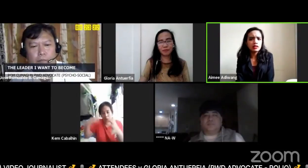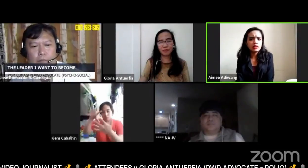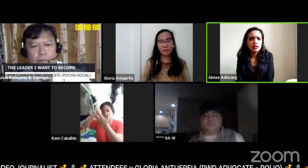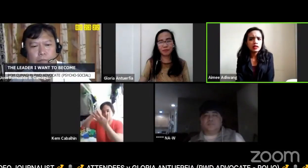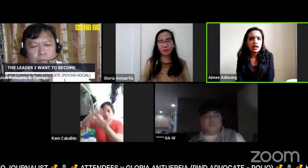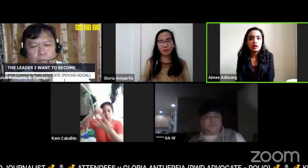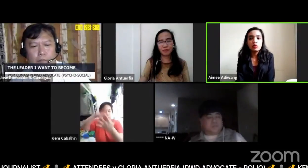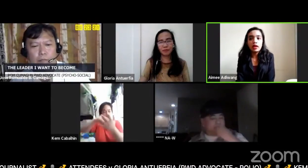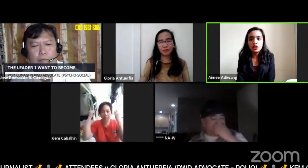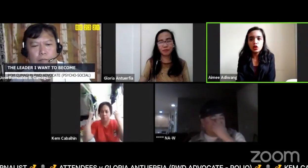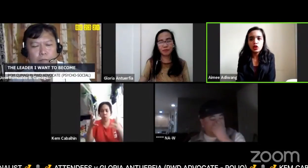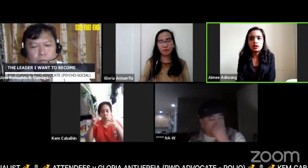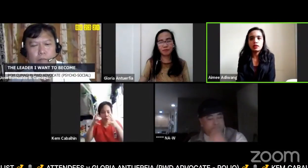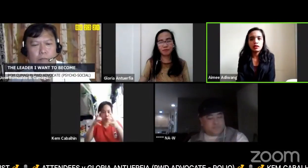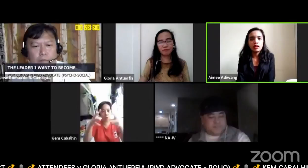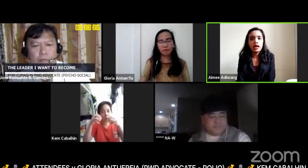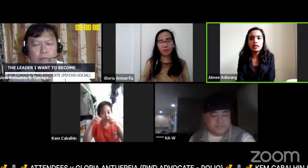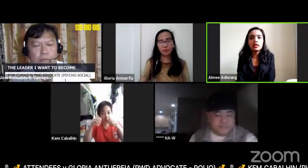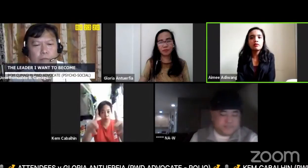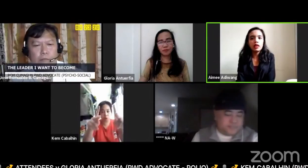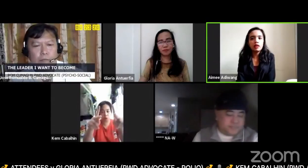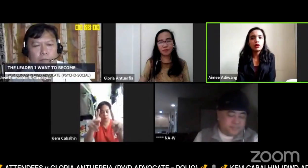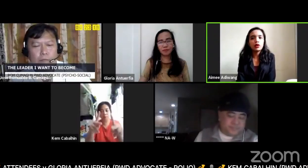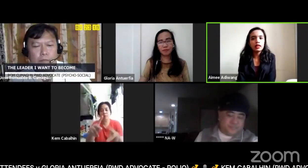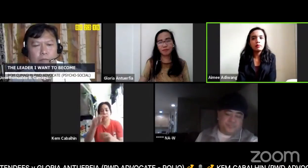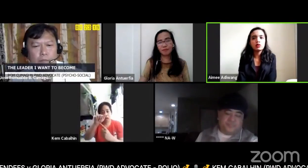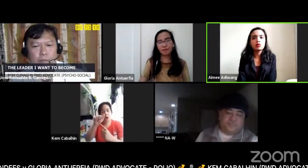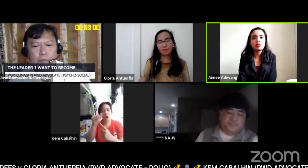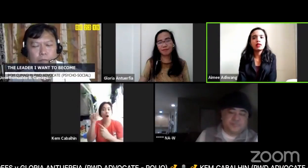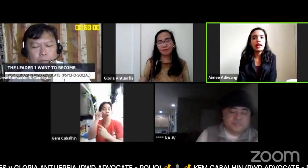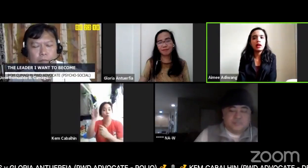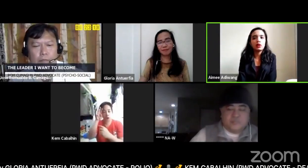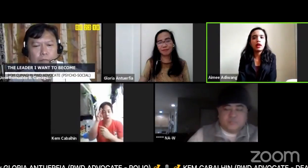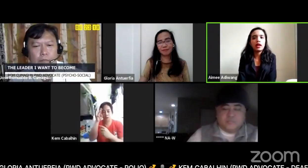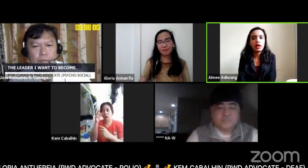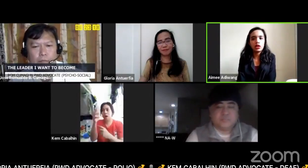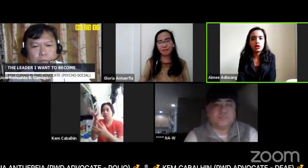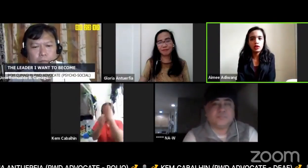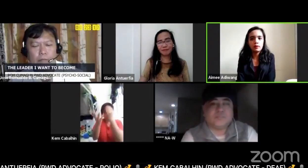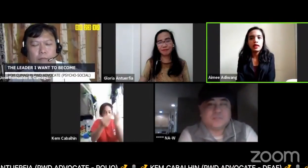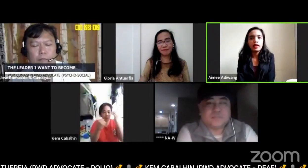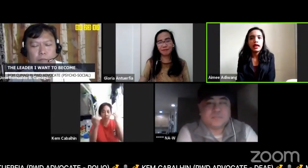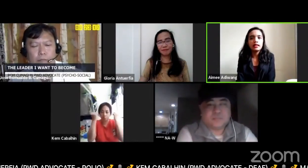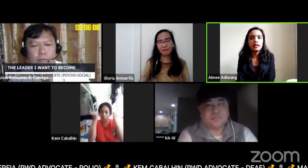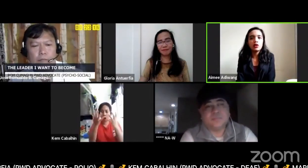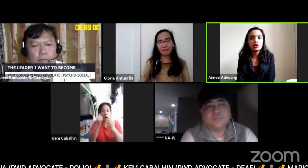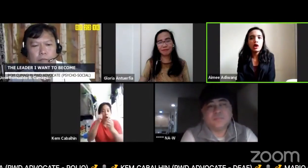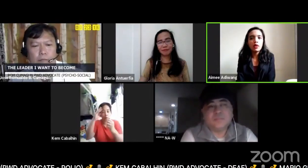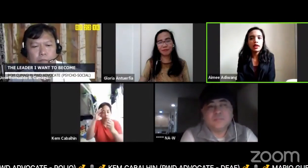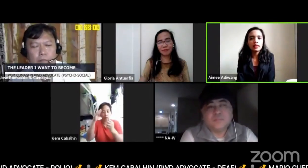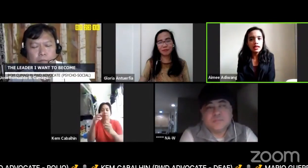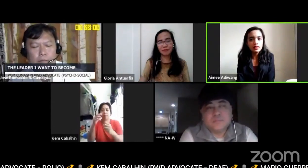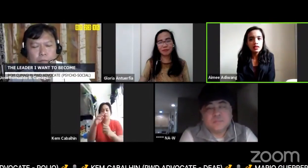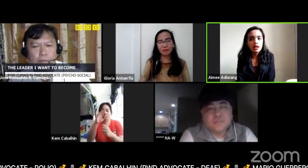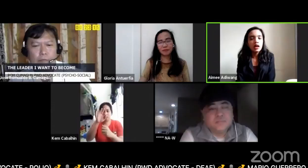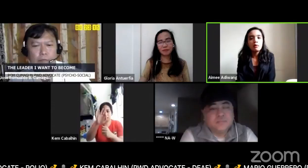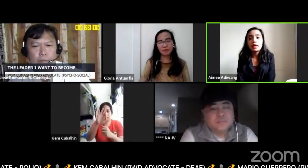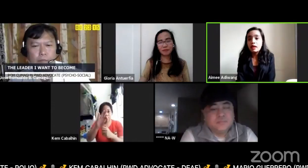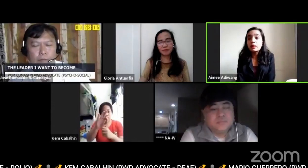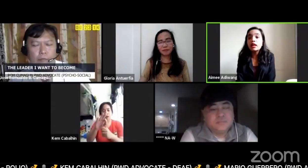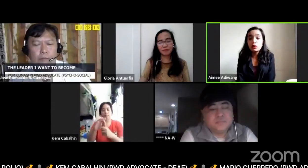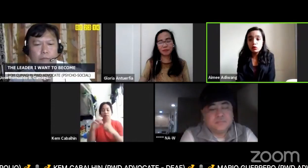Second is education. At least, and very important yan, may natutunan tayo through education. And then also